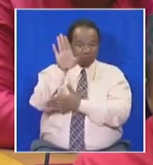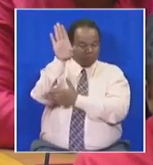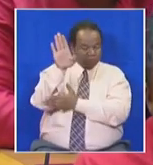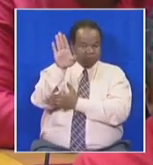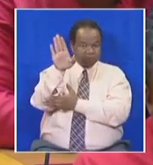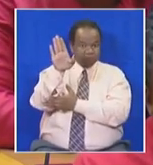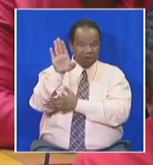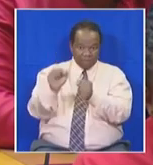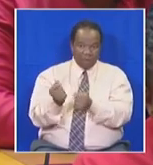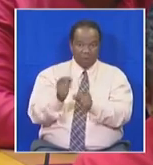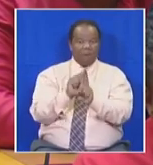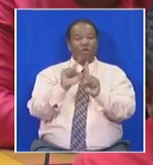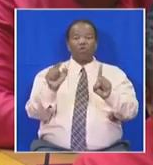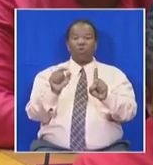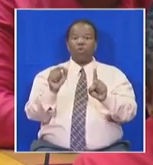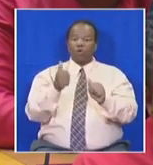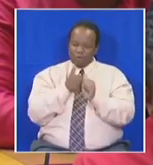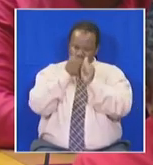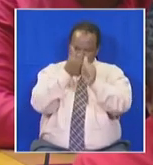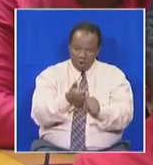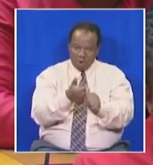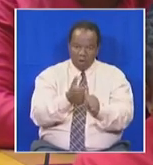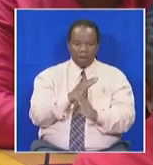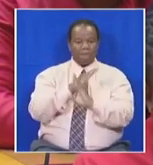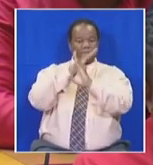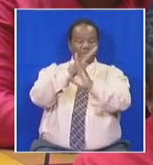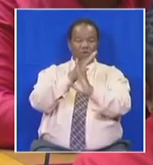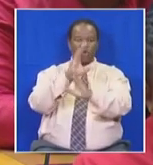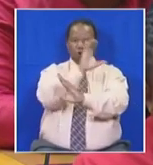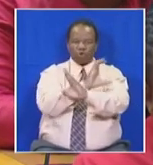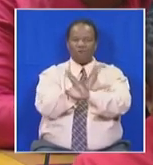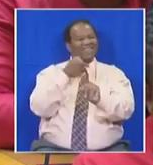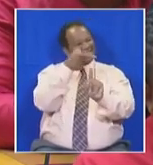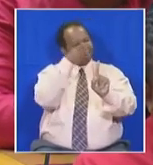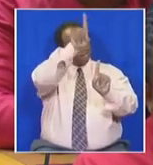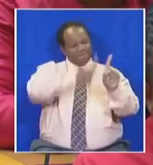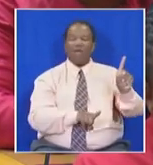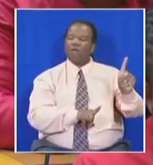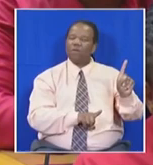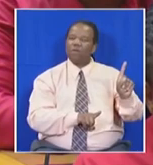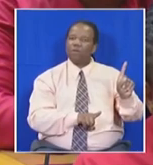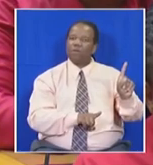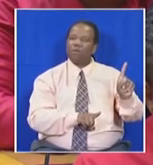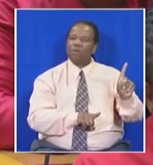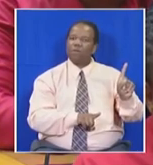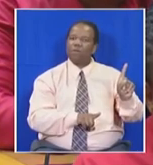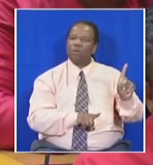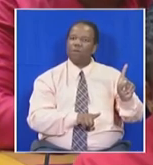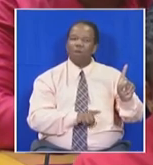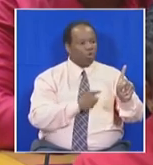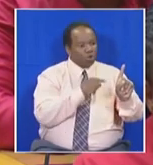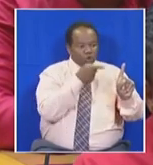uphold, defend, and promote the Constitution. Honorable Gardee. And accordingly, he cannot Honorable address Gardee.